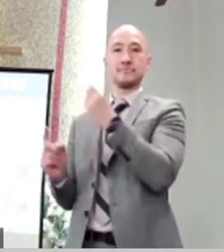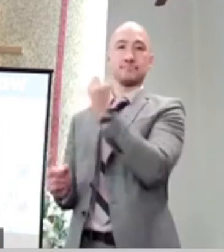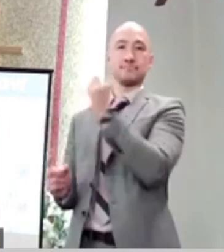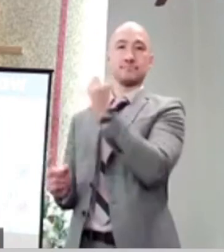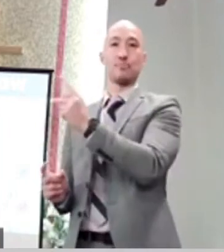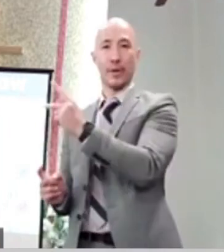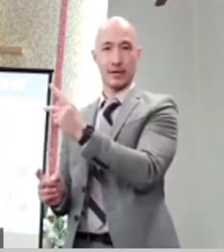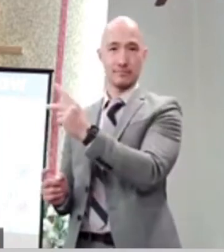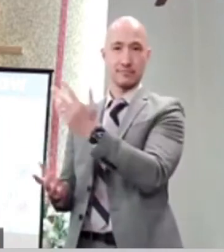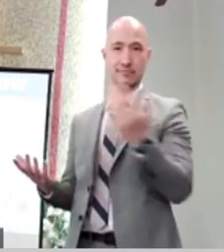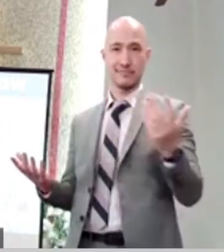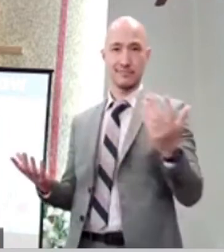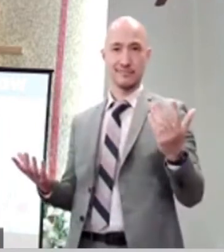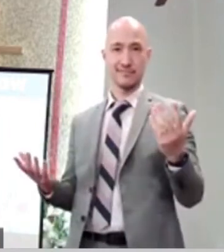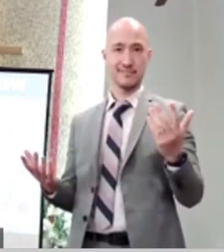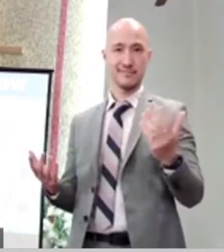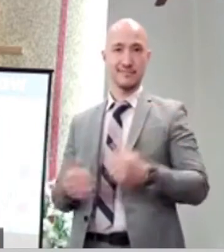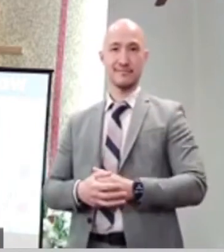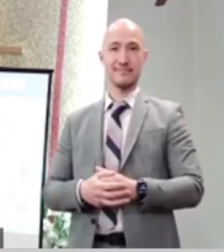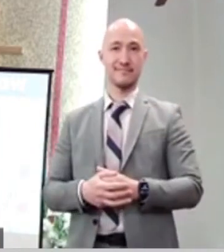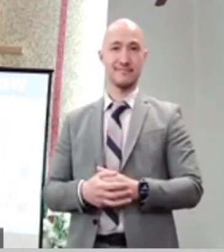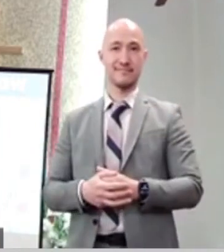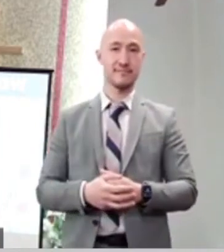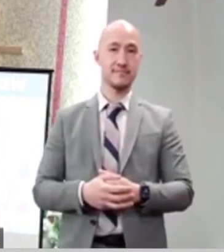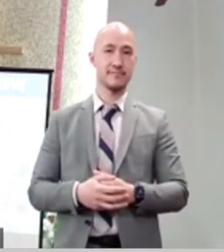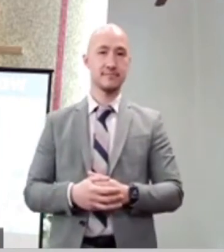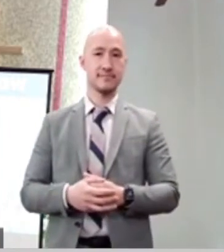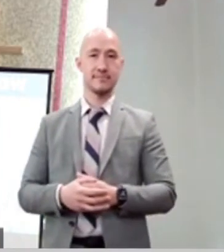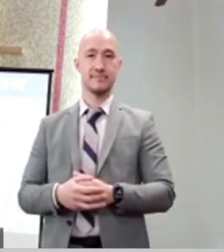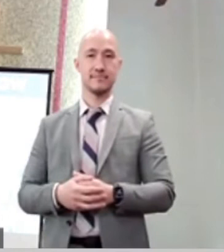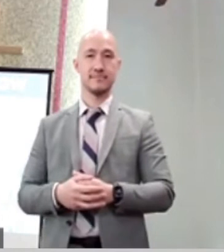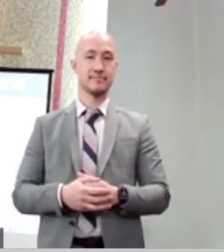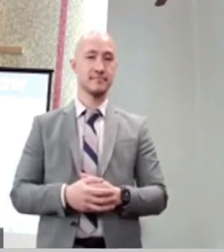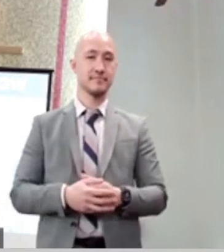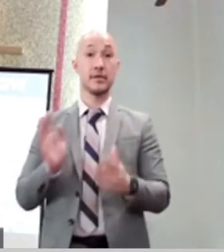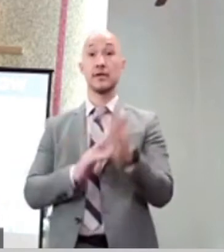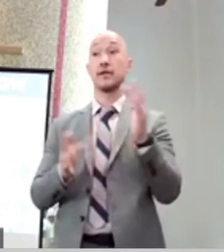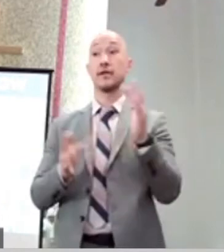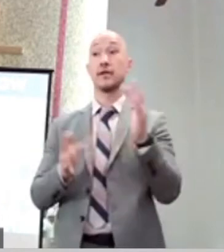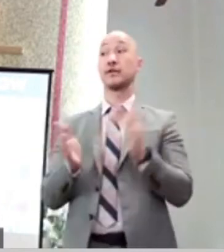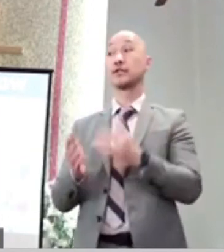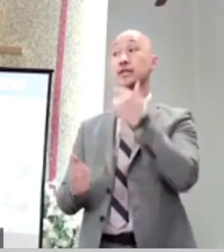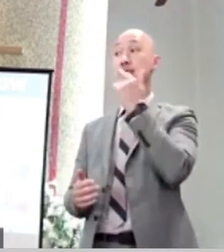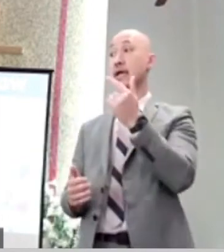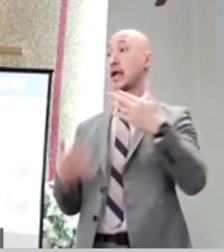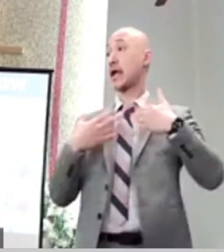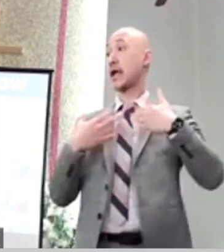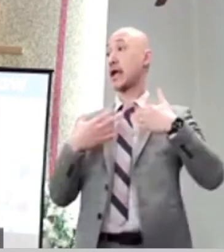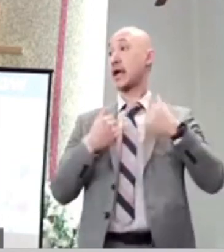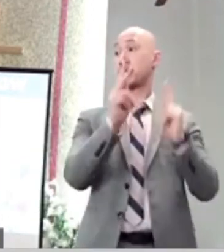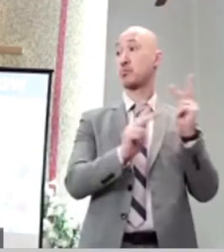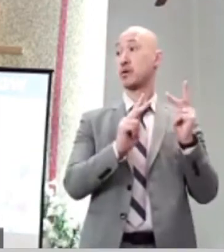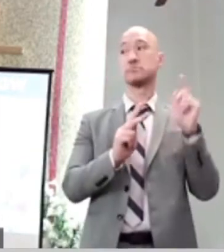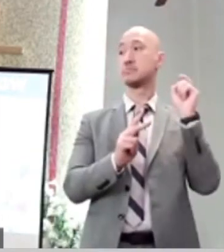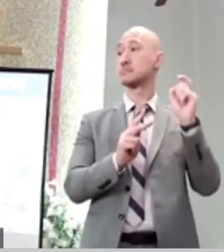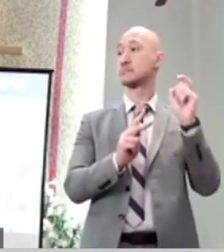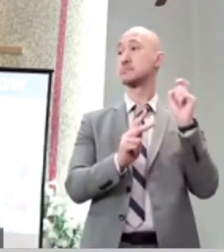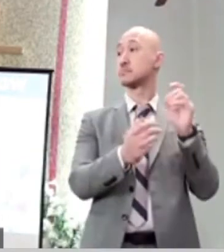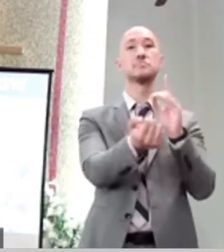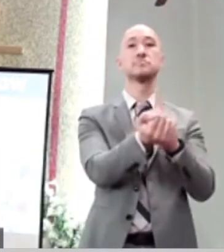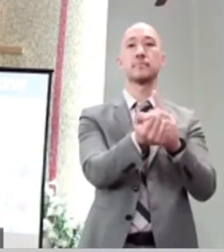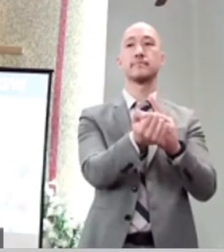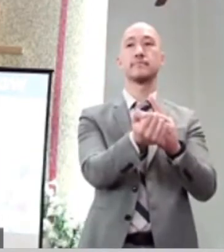brilliant. Jesus' answers are always brilliant. He answers them, "Healthy people don't need a doctor. Those who